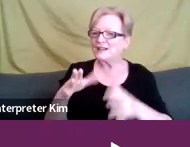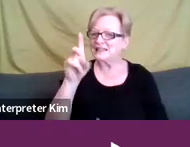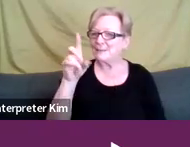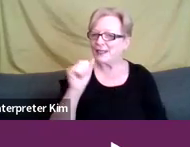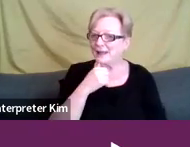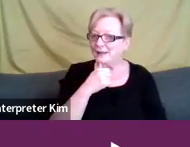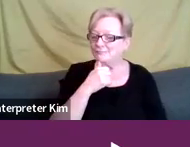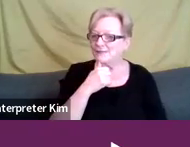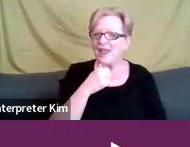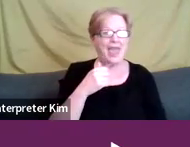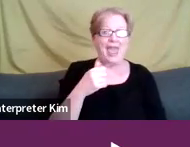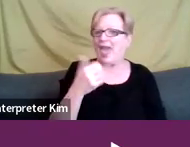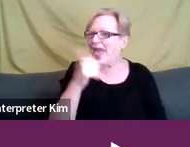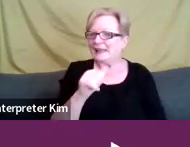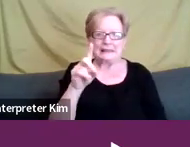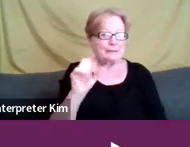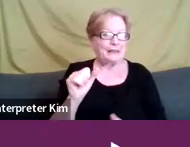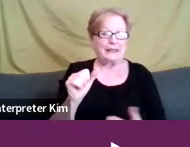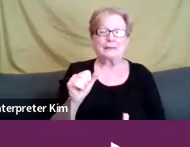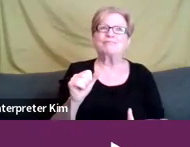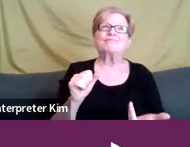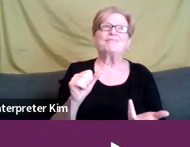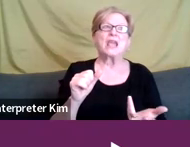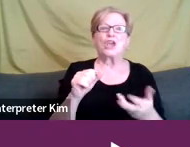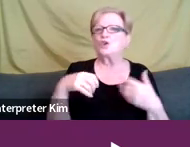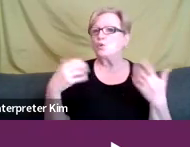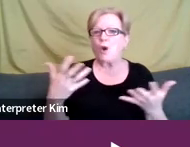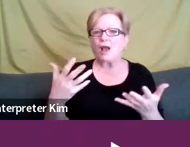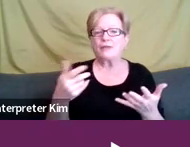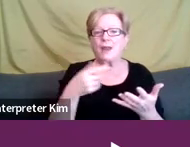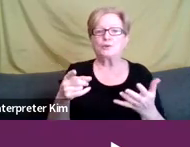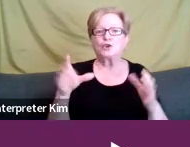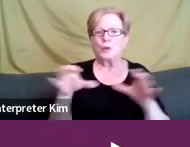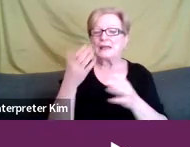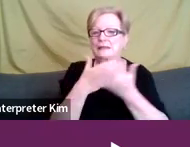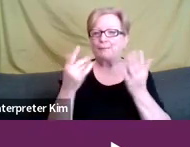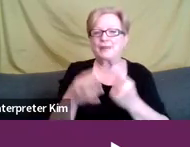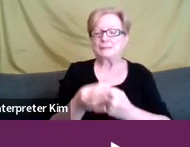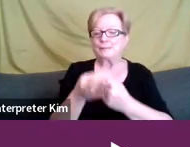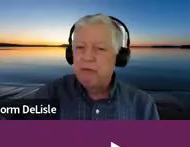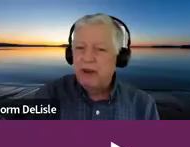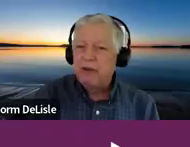kind and you want them to be doing